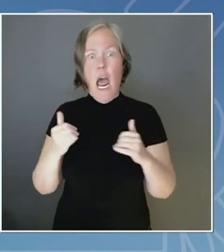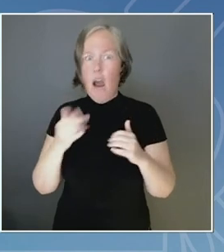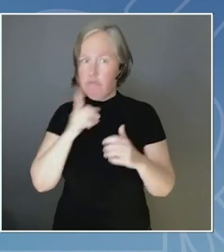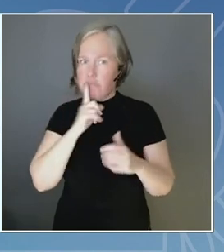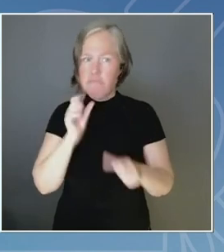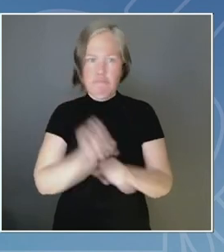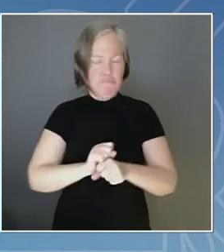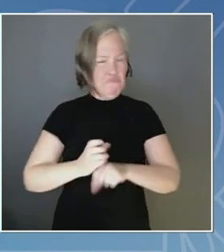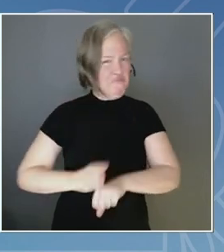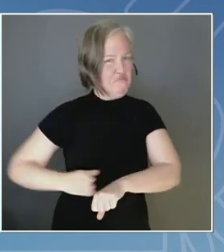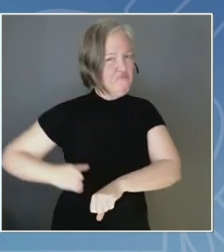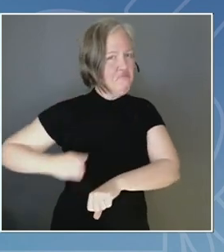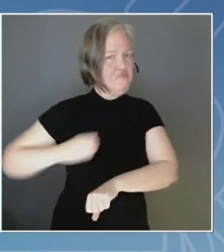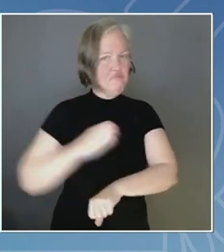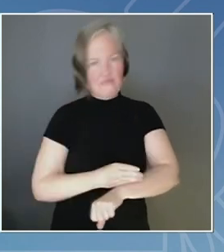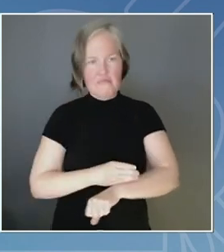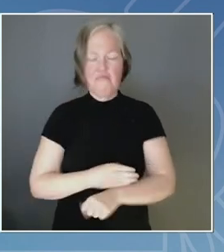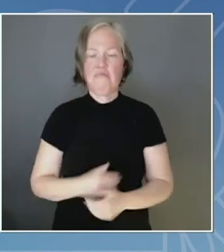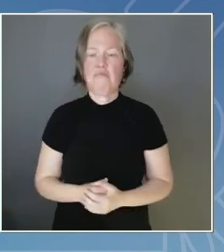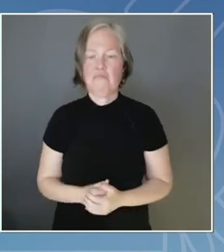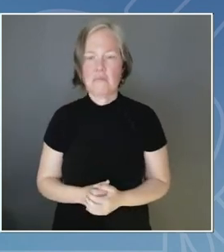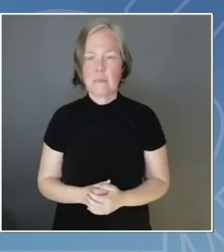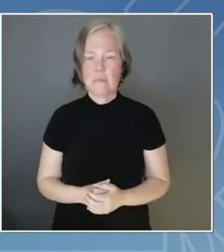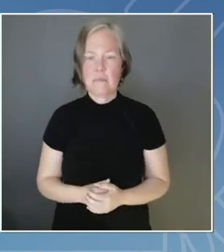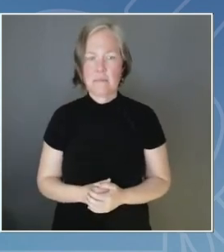strides. So,